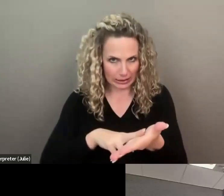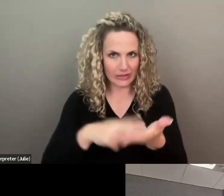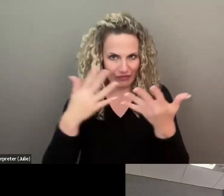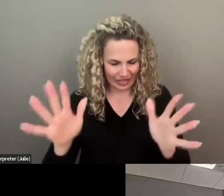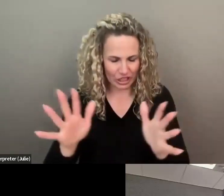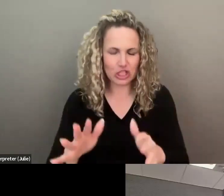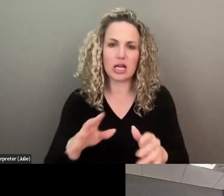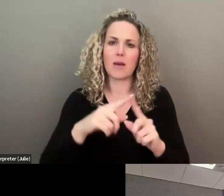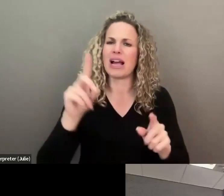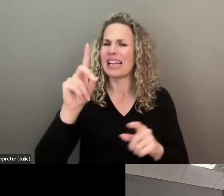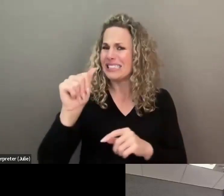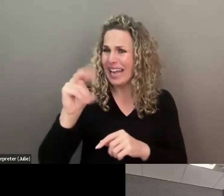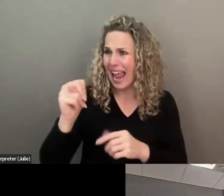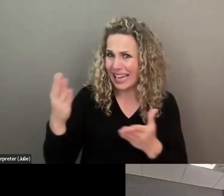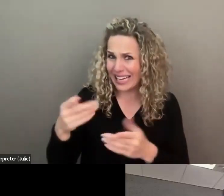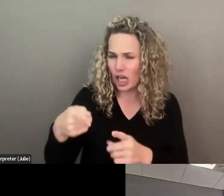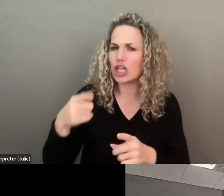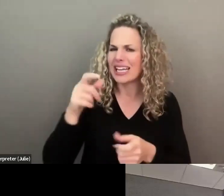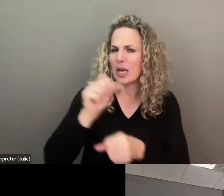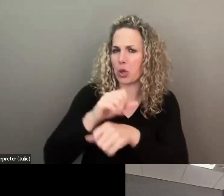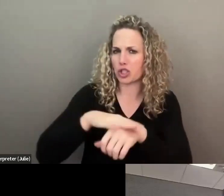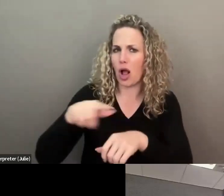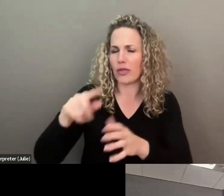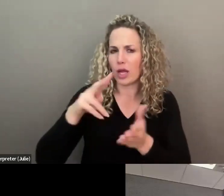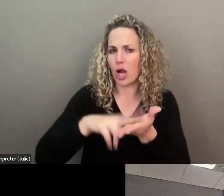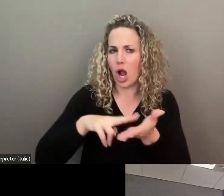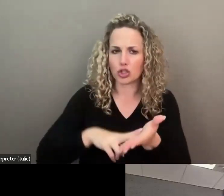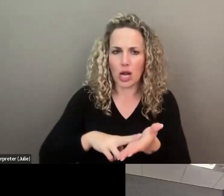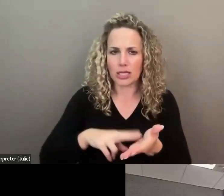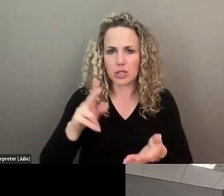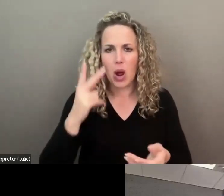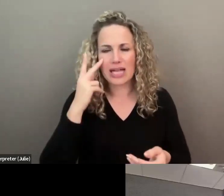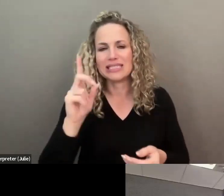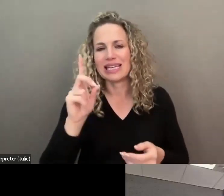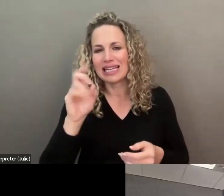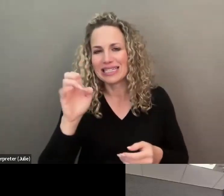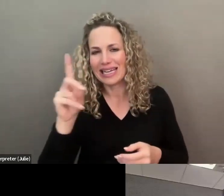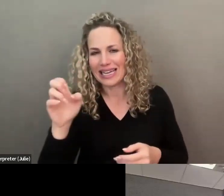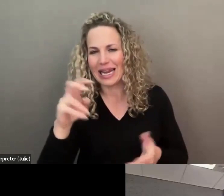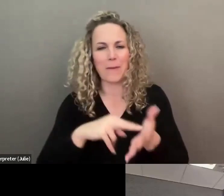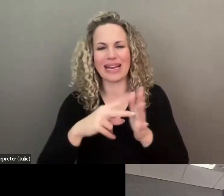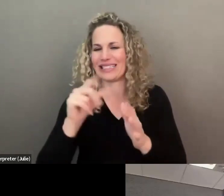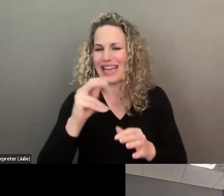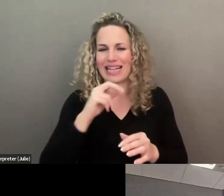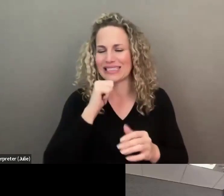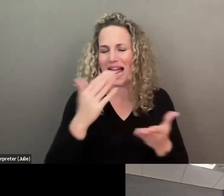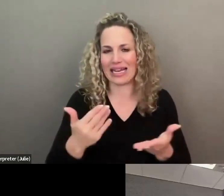I don't know if we have Dan on here too, because Dan works on these contracts, but nope, I see Dee Dee's here, which means Dan's not here because we